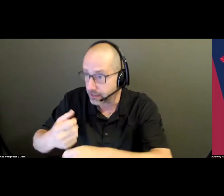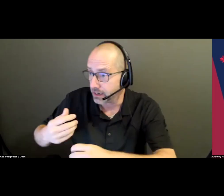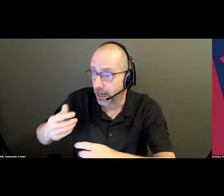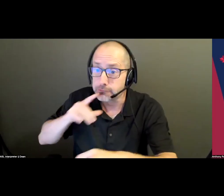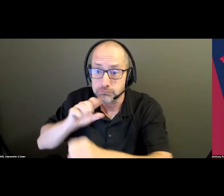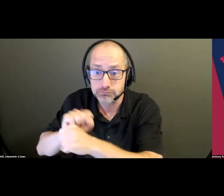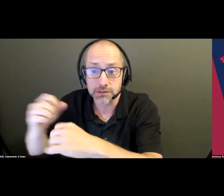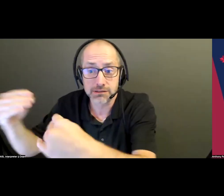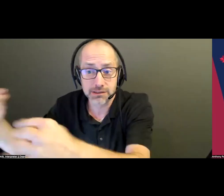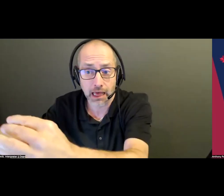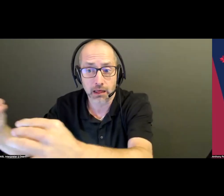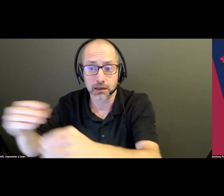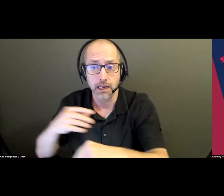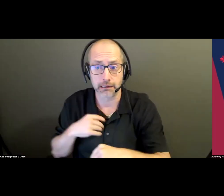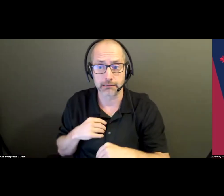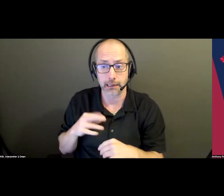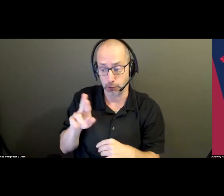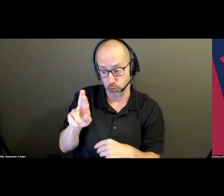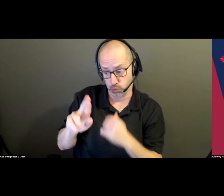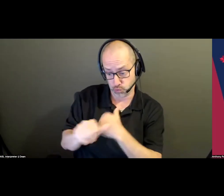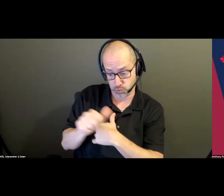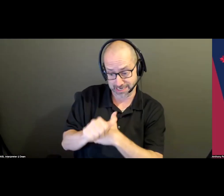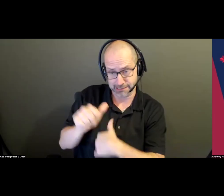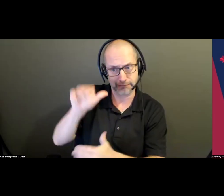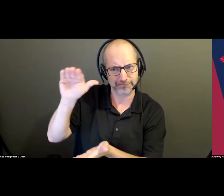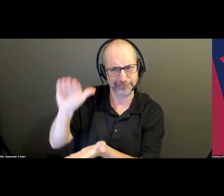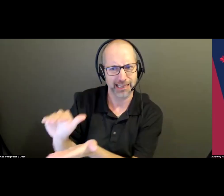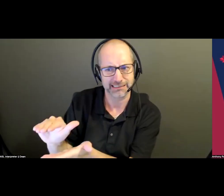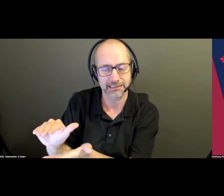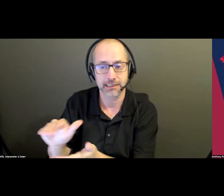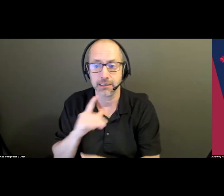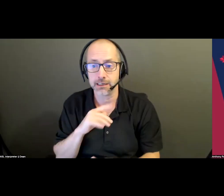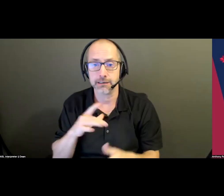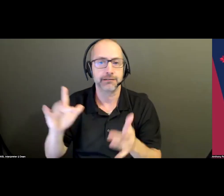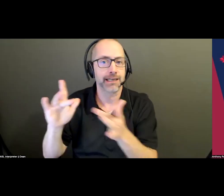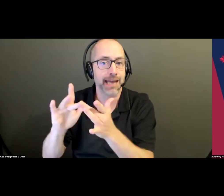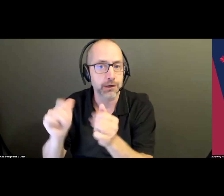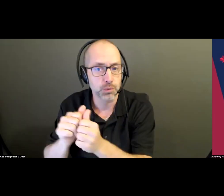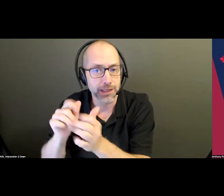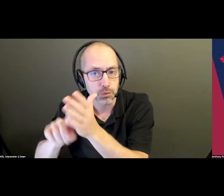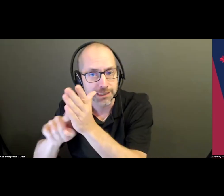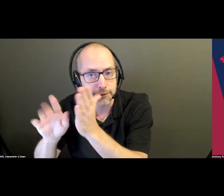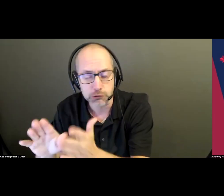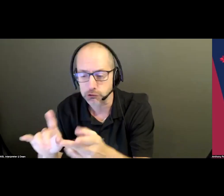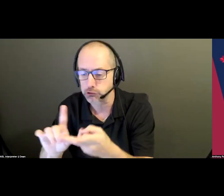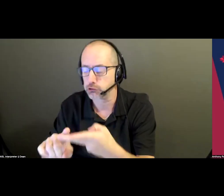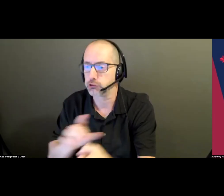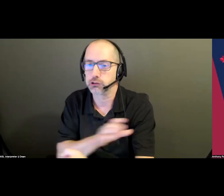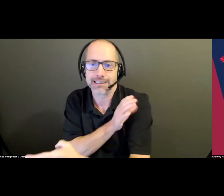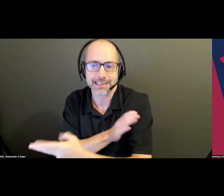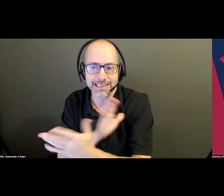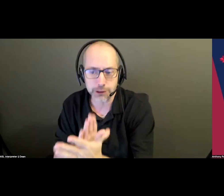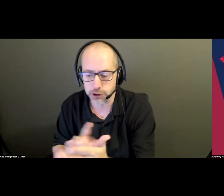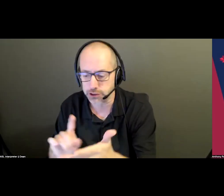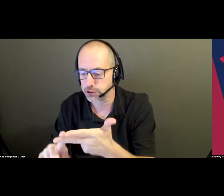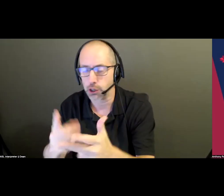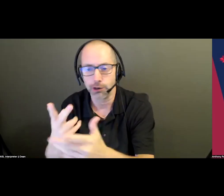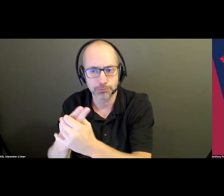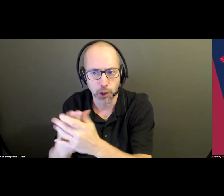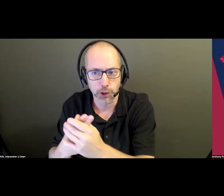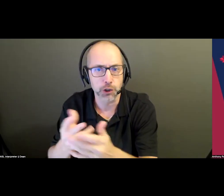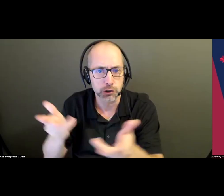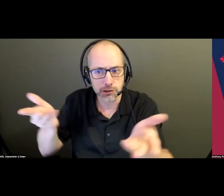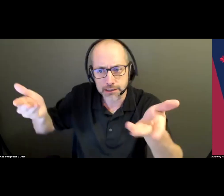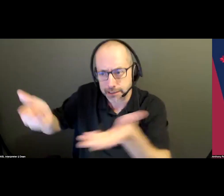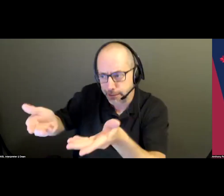innovation. We connect you with expert researchers, clinicians, partners,